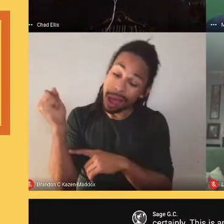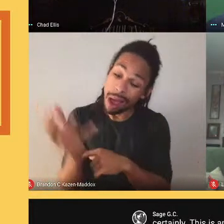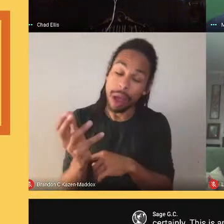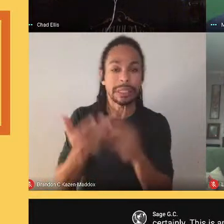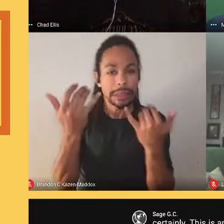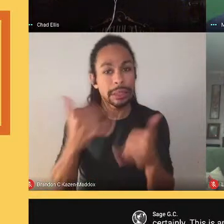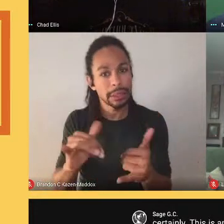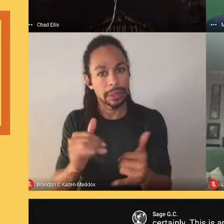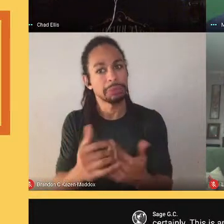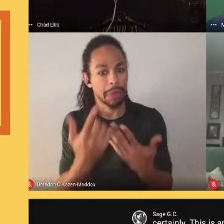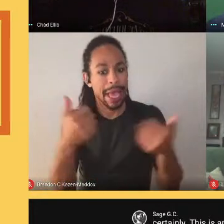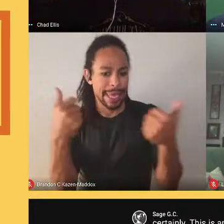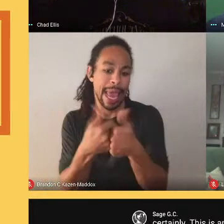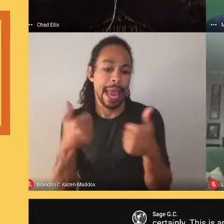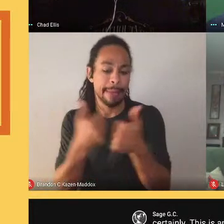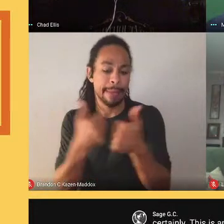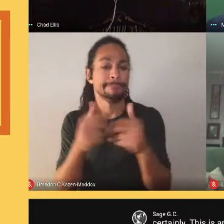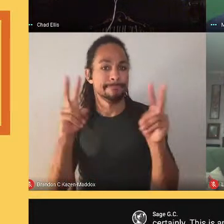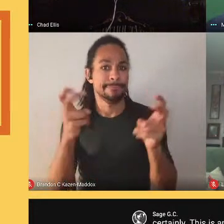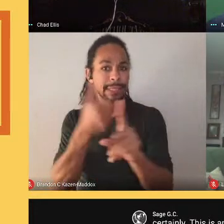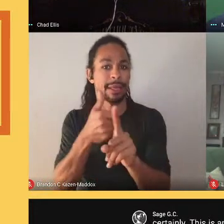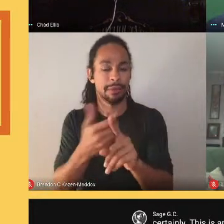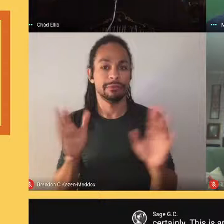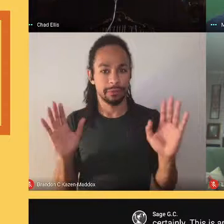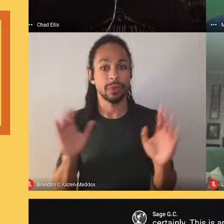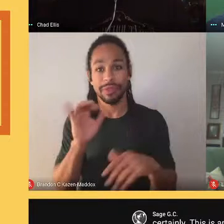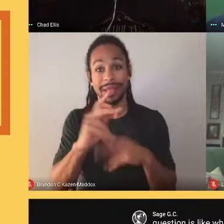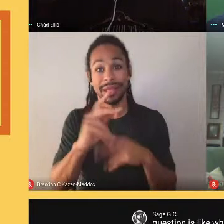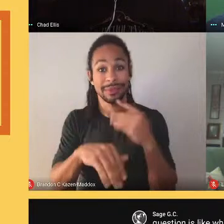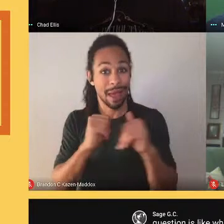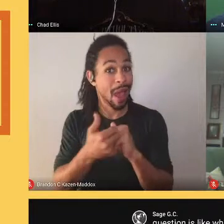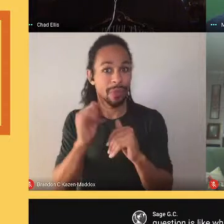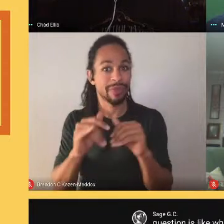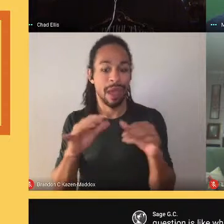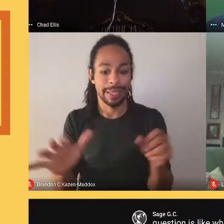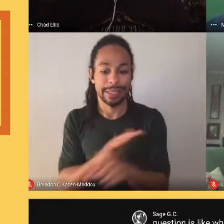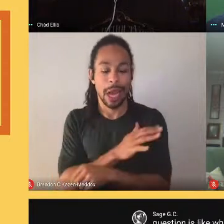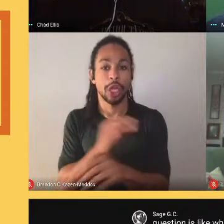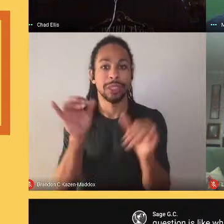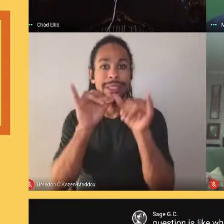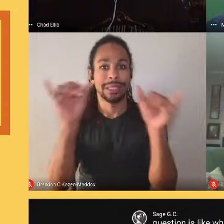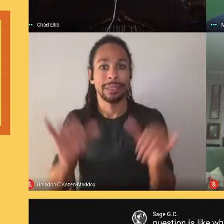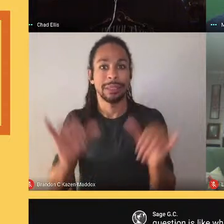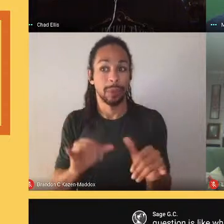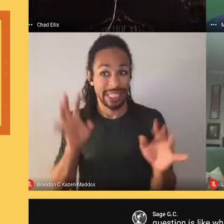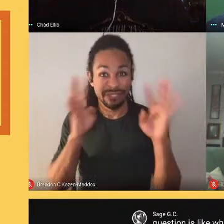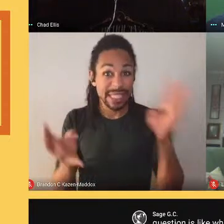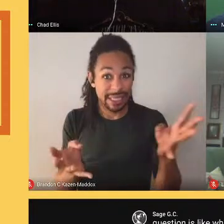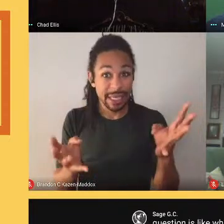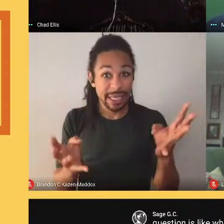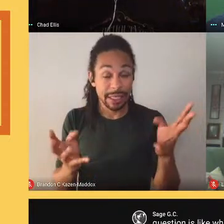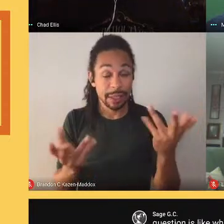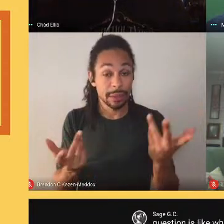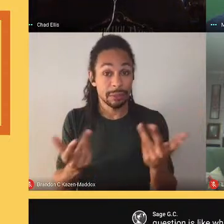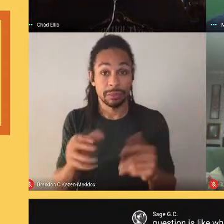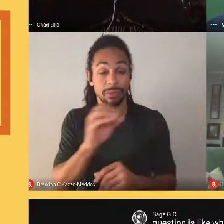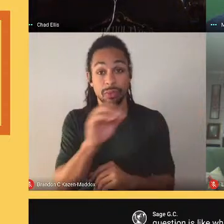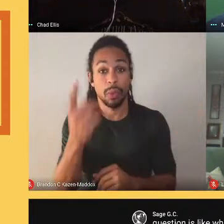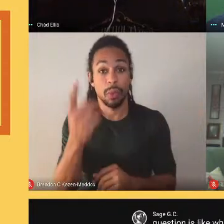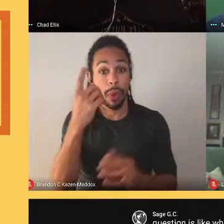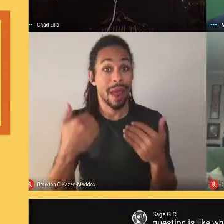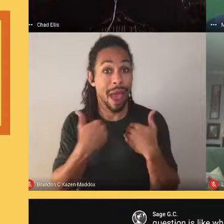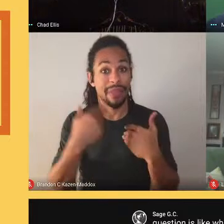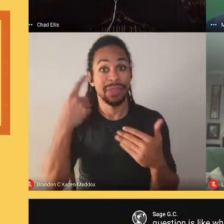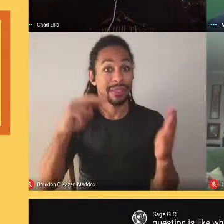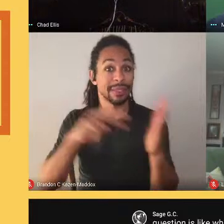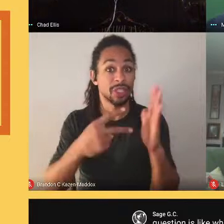because that's how the whole system, like, was invented, right? Nobody had the intent for this all to be recorded